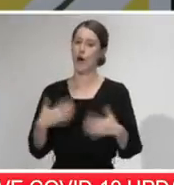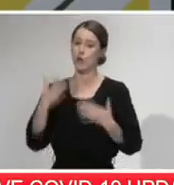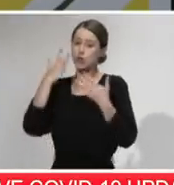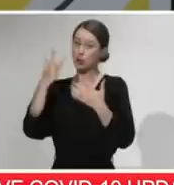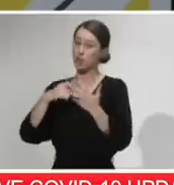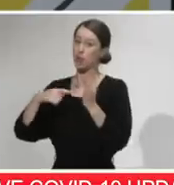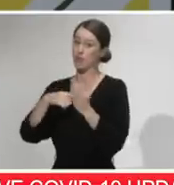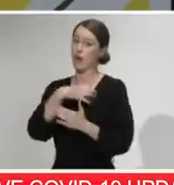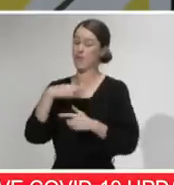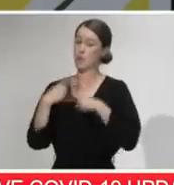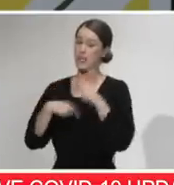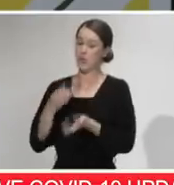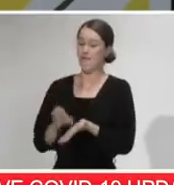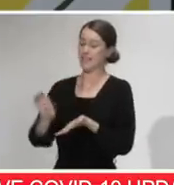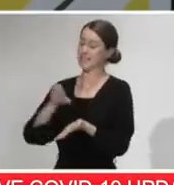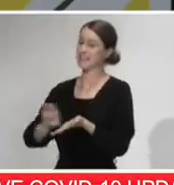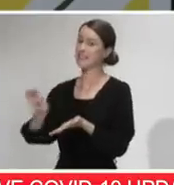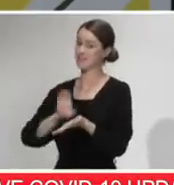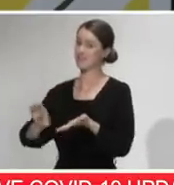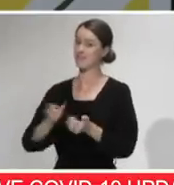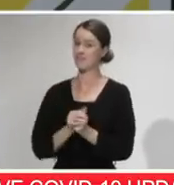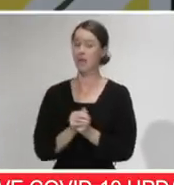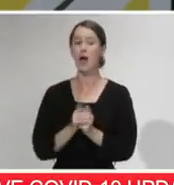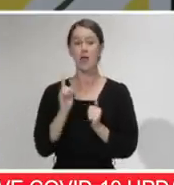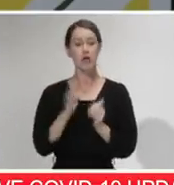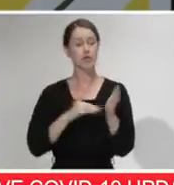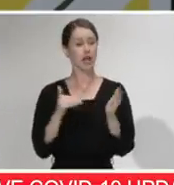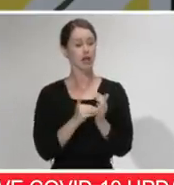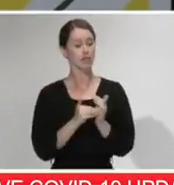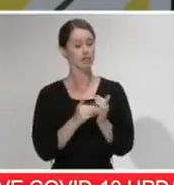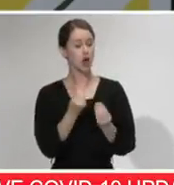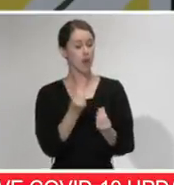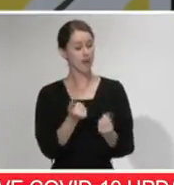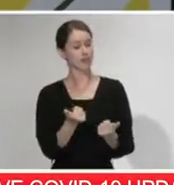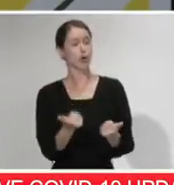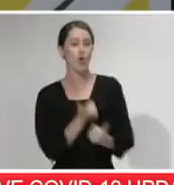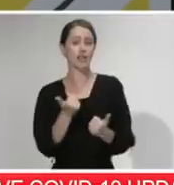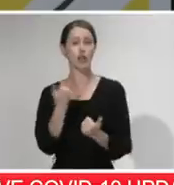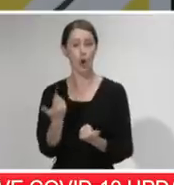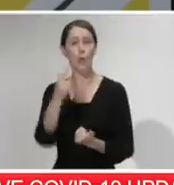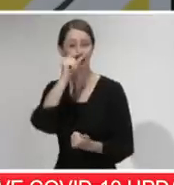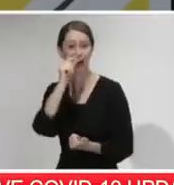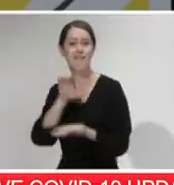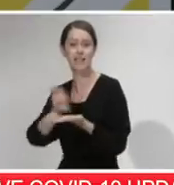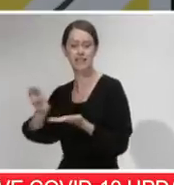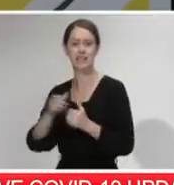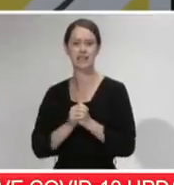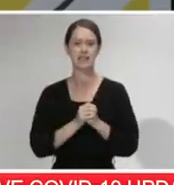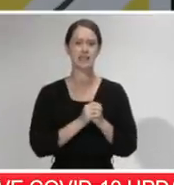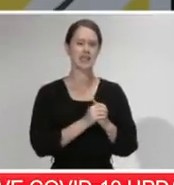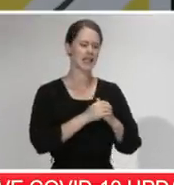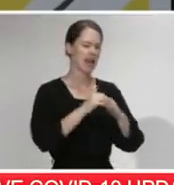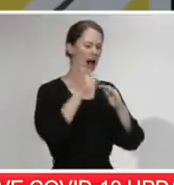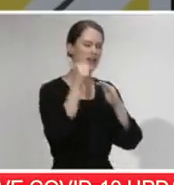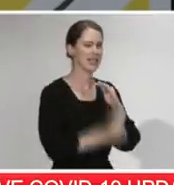of us continuing to invest, and as a country, we are in a good position to be able to do so. Our net debt at less than 20%